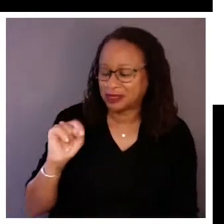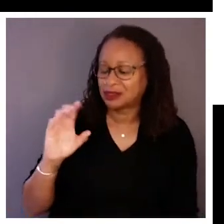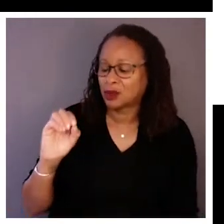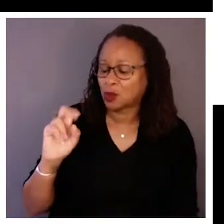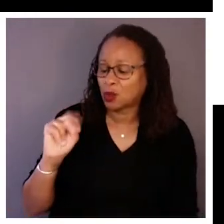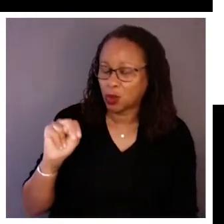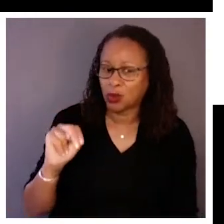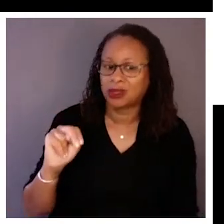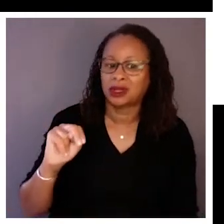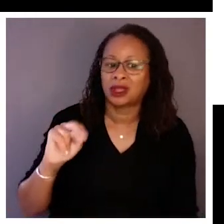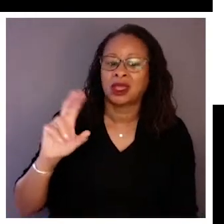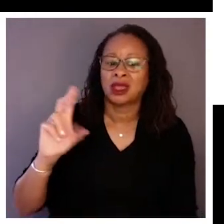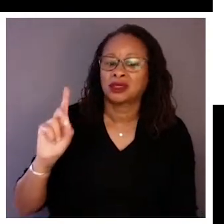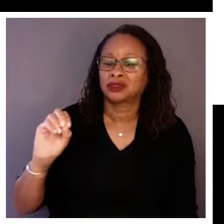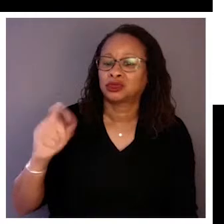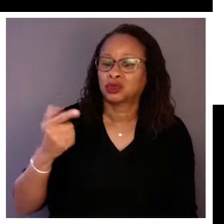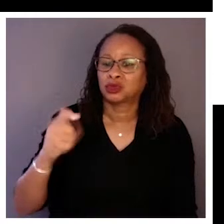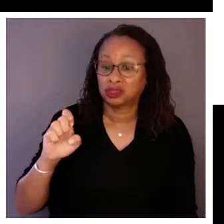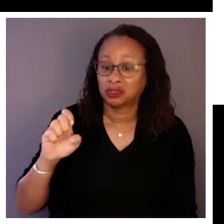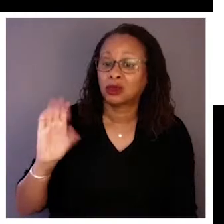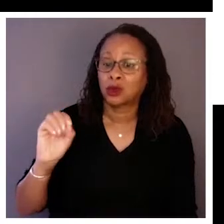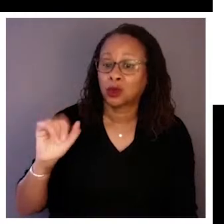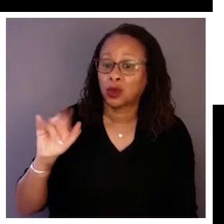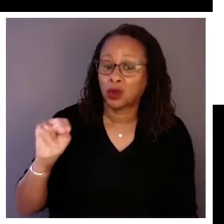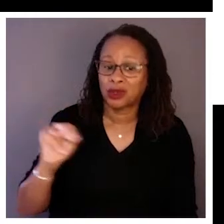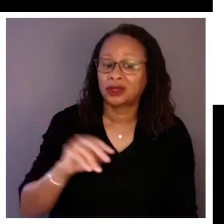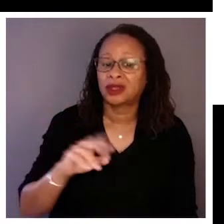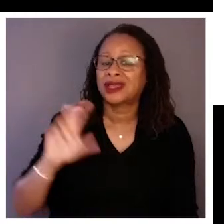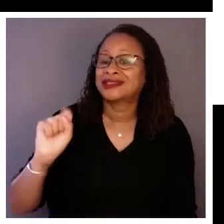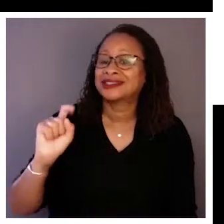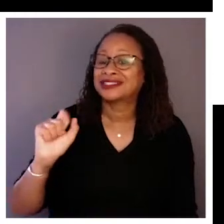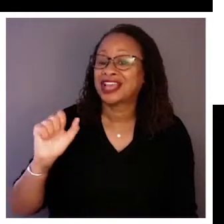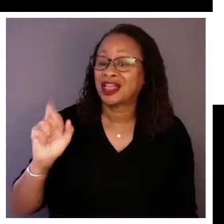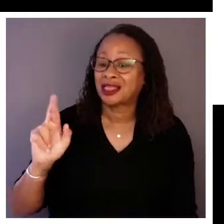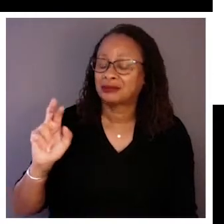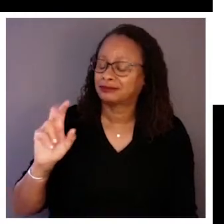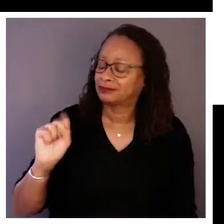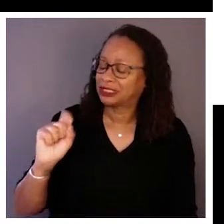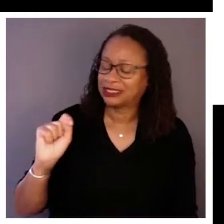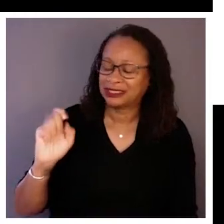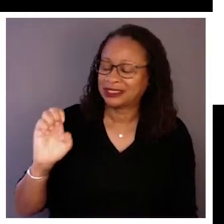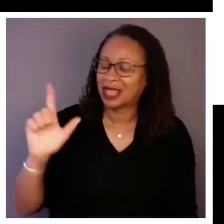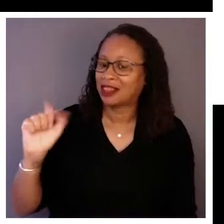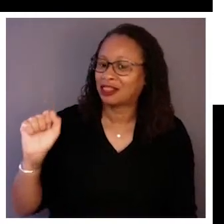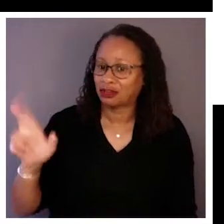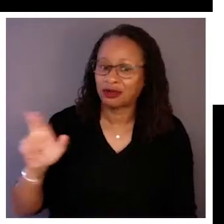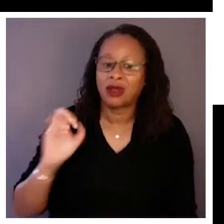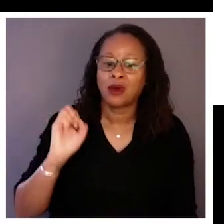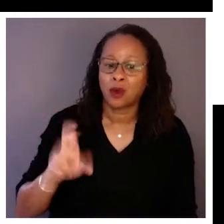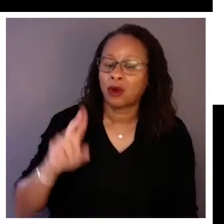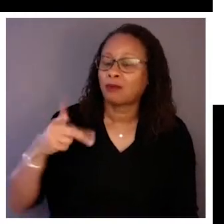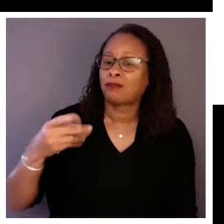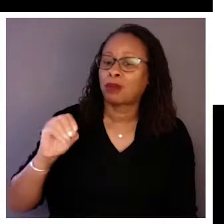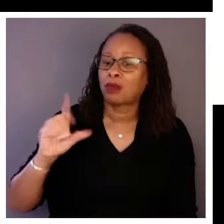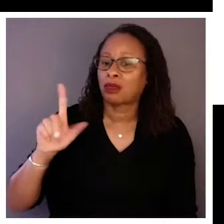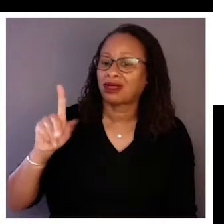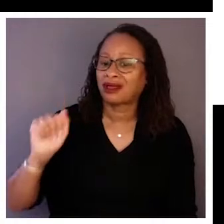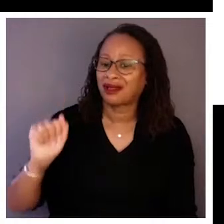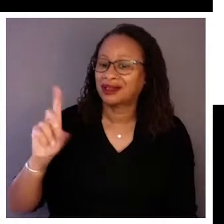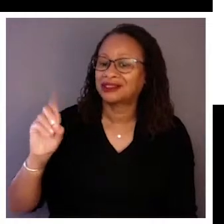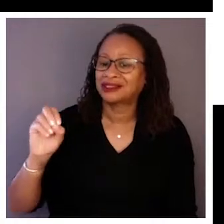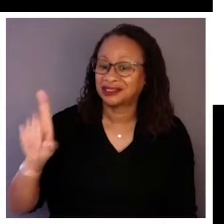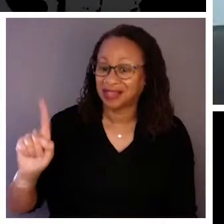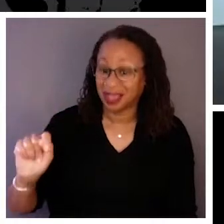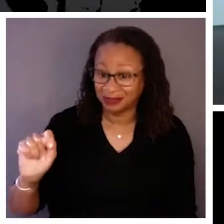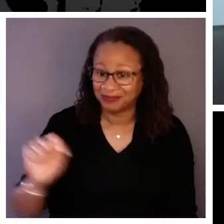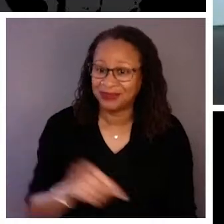Polkadot, Stellar. There's lots of them out there. If you have any questions about this kind of currency, you're going to have to go back to the people who are trading